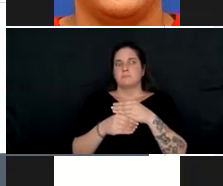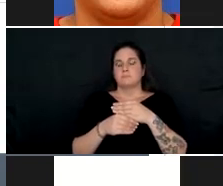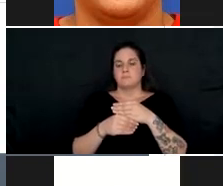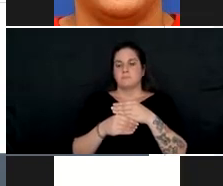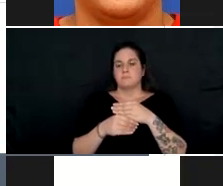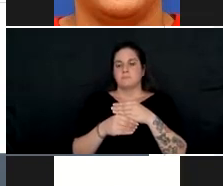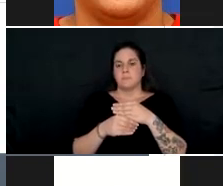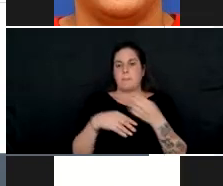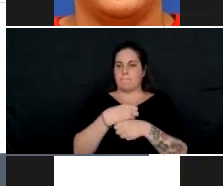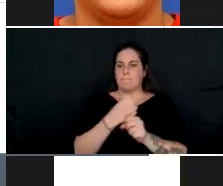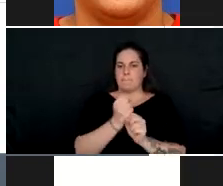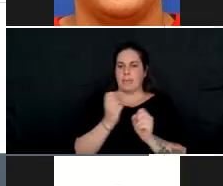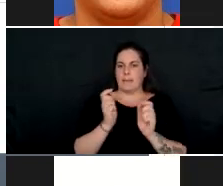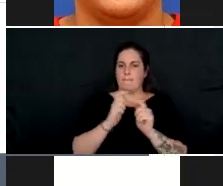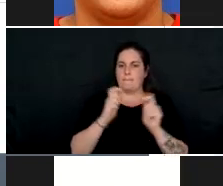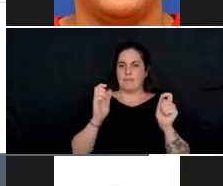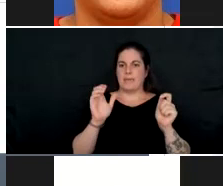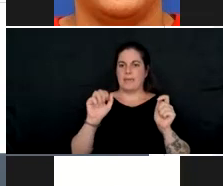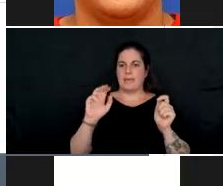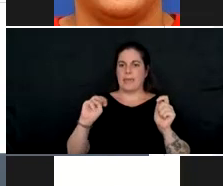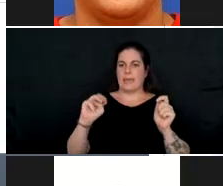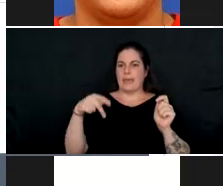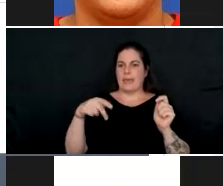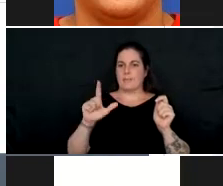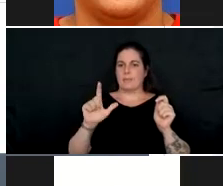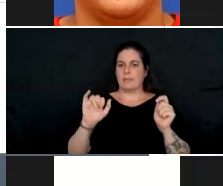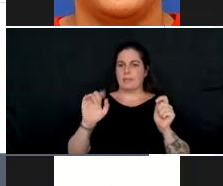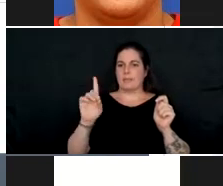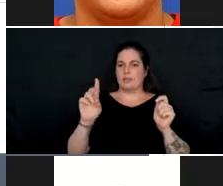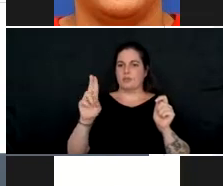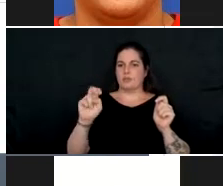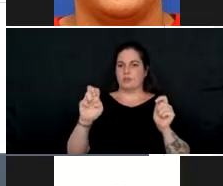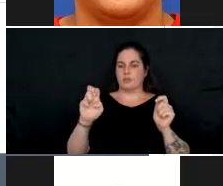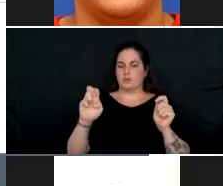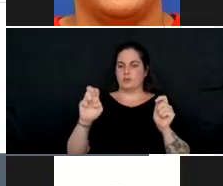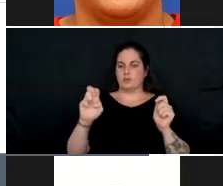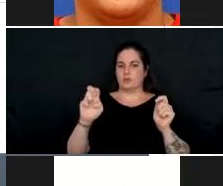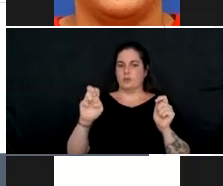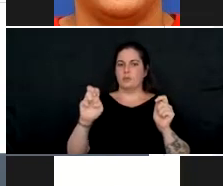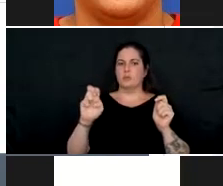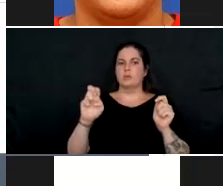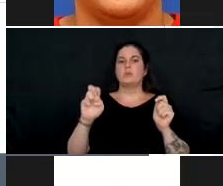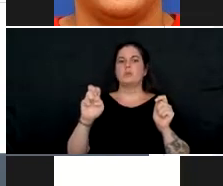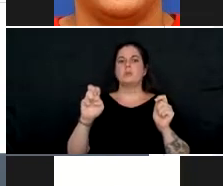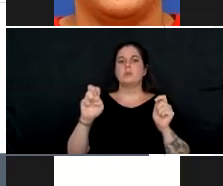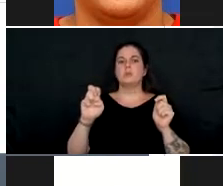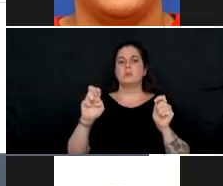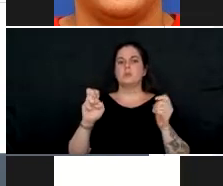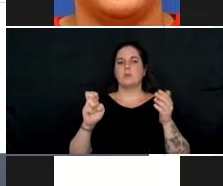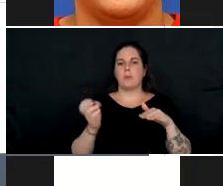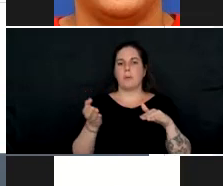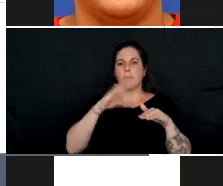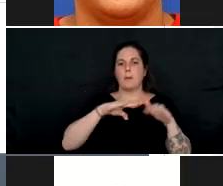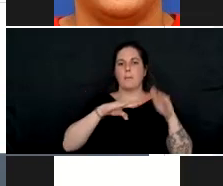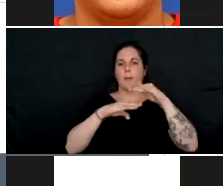create a larger amplitude because they're superimposed in phase on top of one another. You could